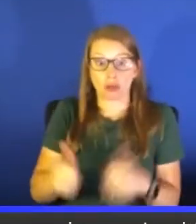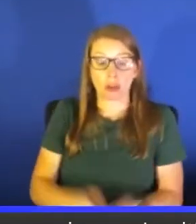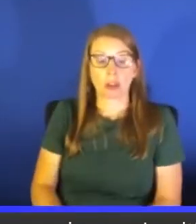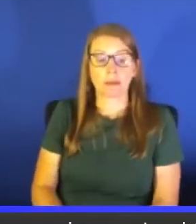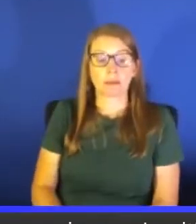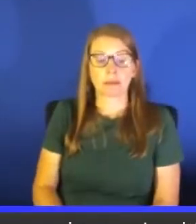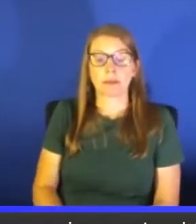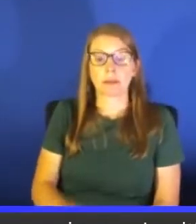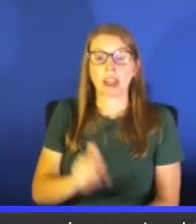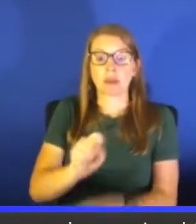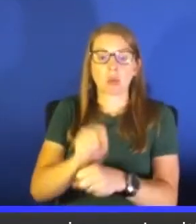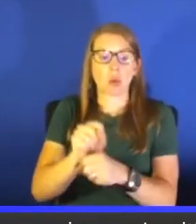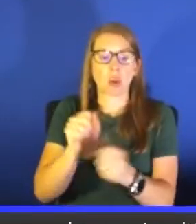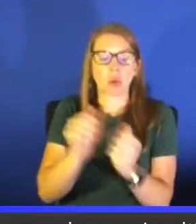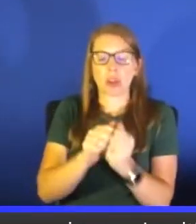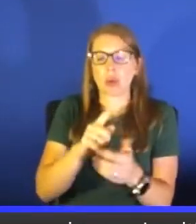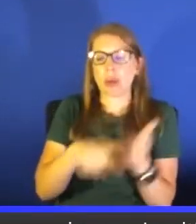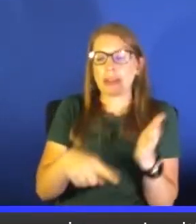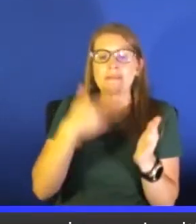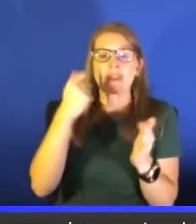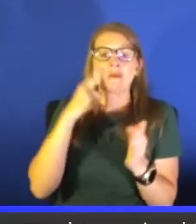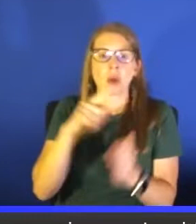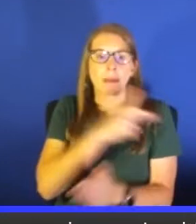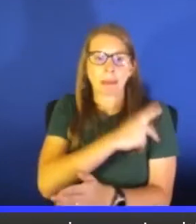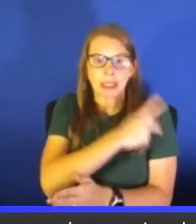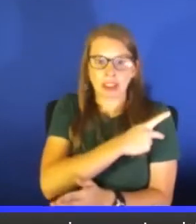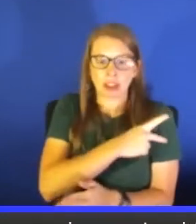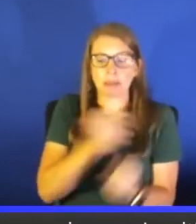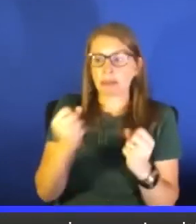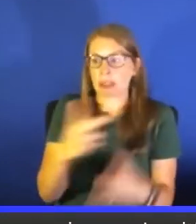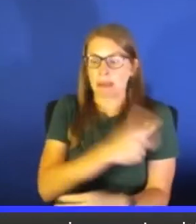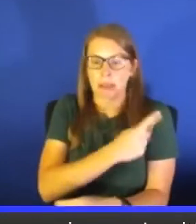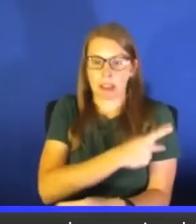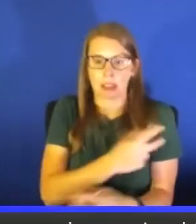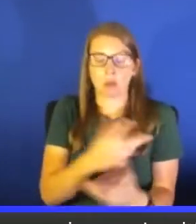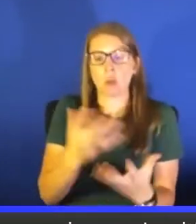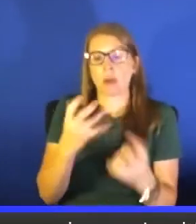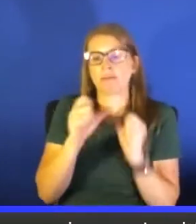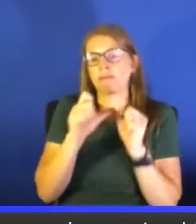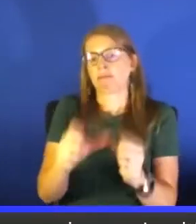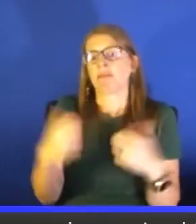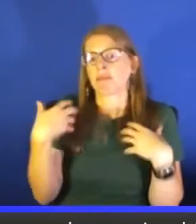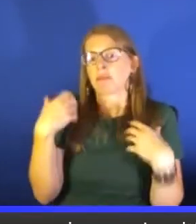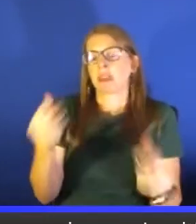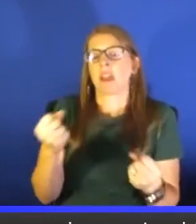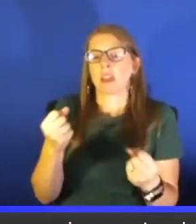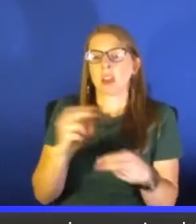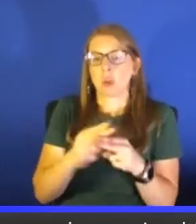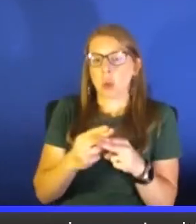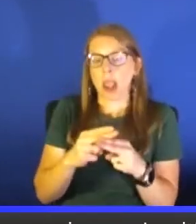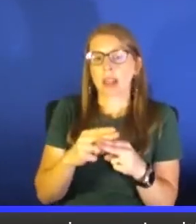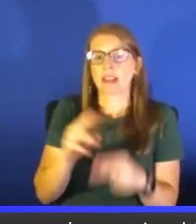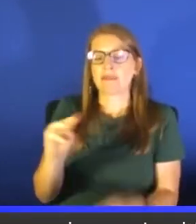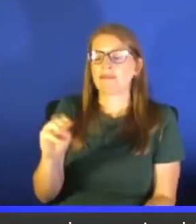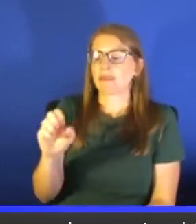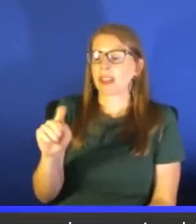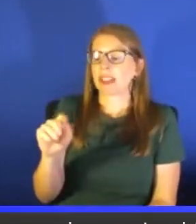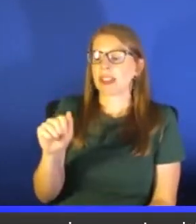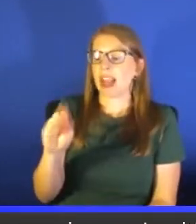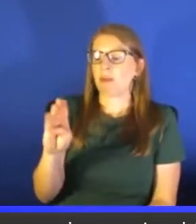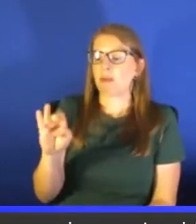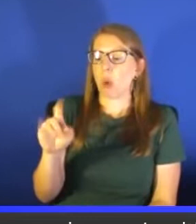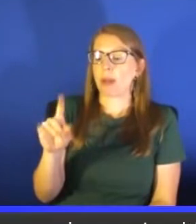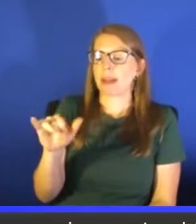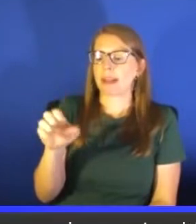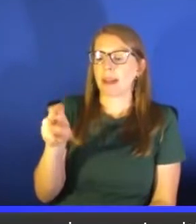best for the patient, and so obviously for many of our patients we're trying to help maintain healthy weight, healthy metabolism, and so for whatever works for the patient to